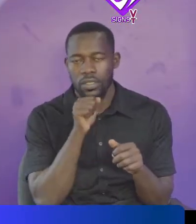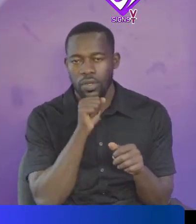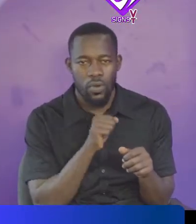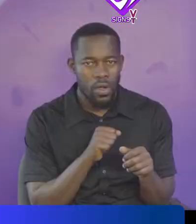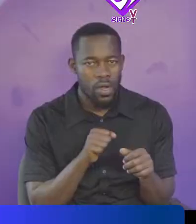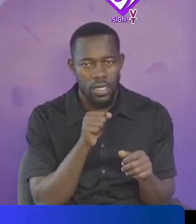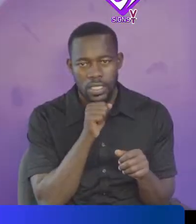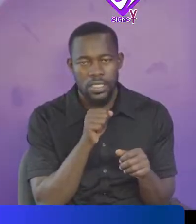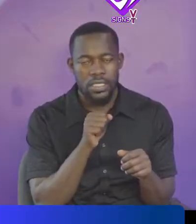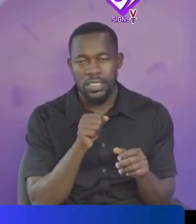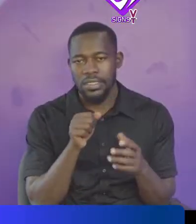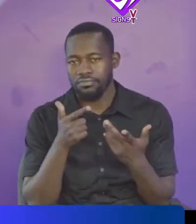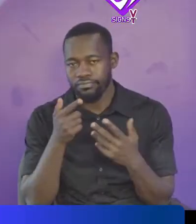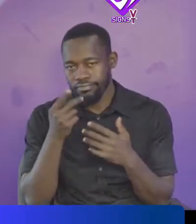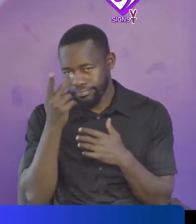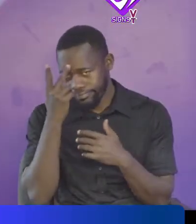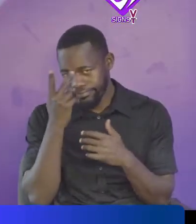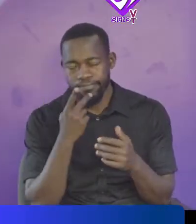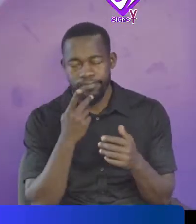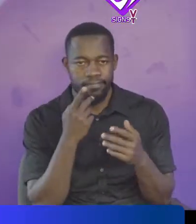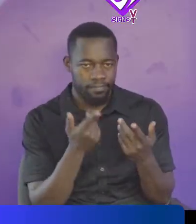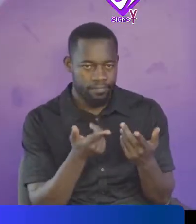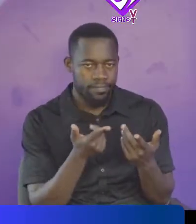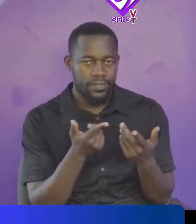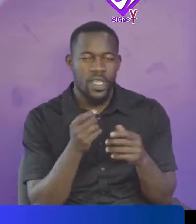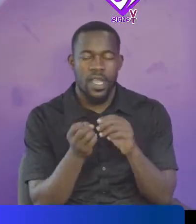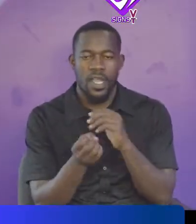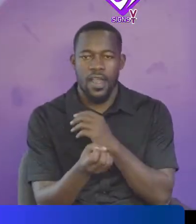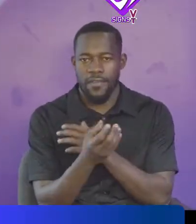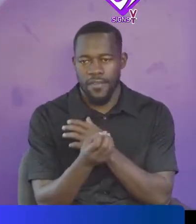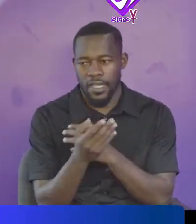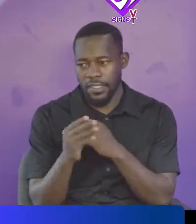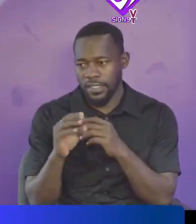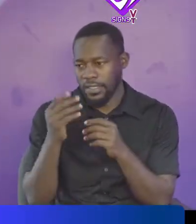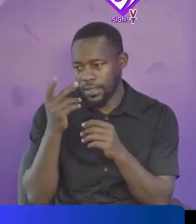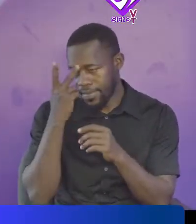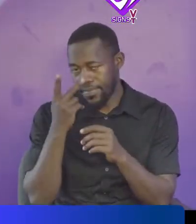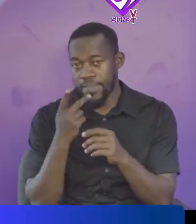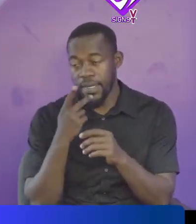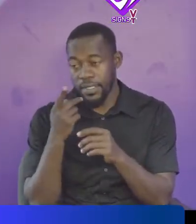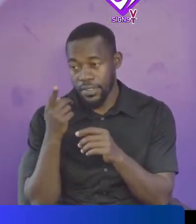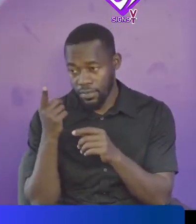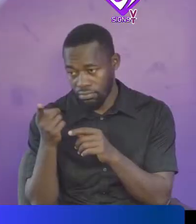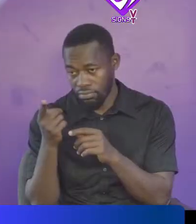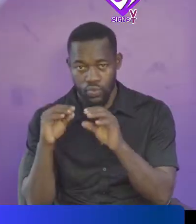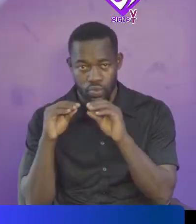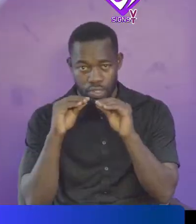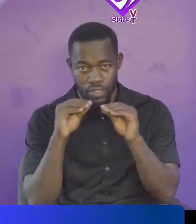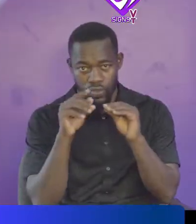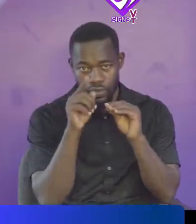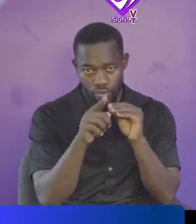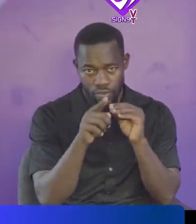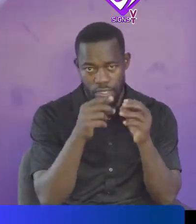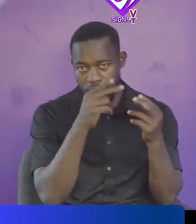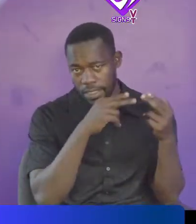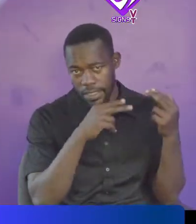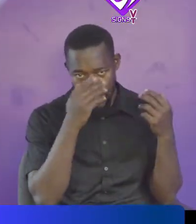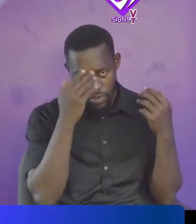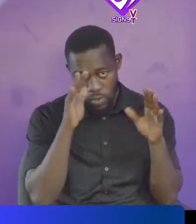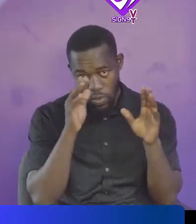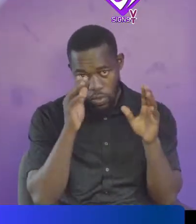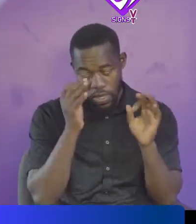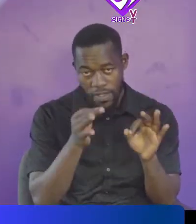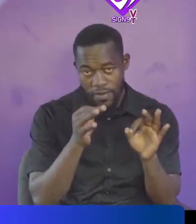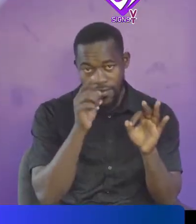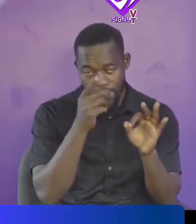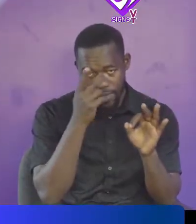advised our parents to teach us our history, and I don't know if our parents or if your parents taught you your history, but Science TV is